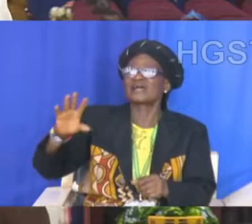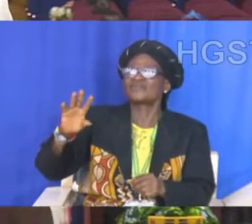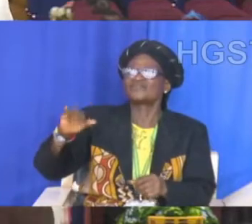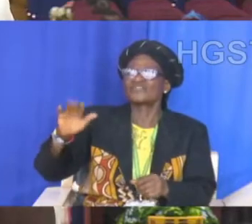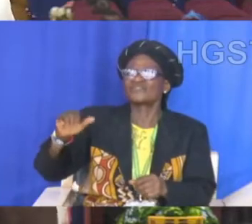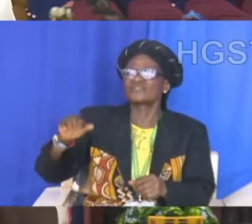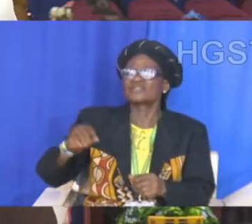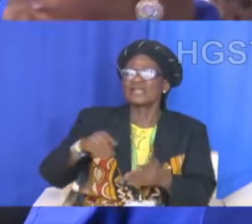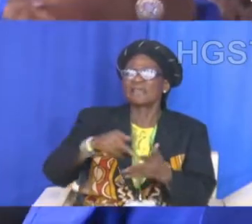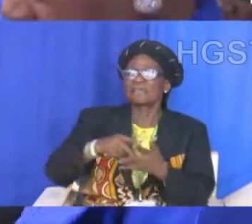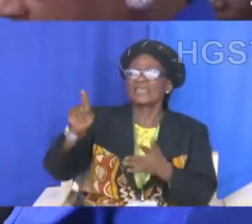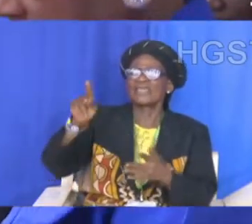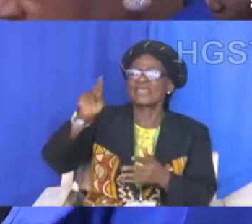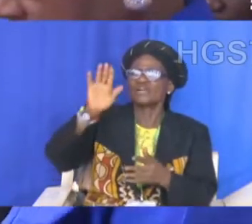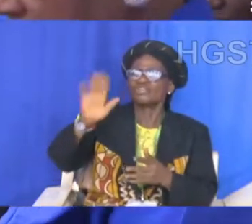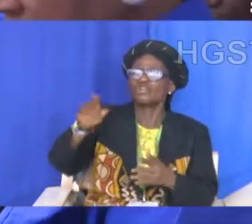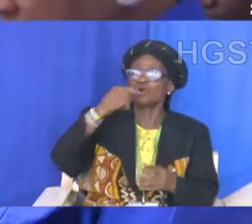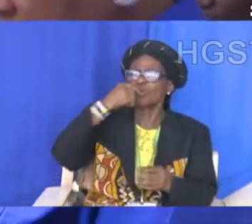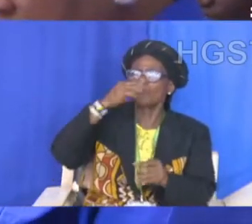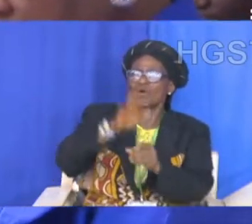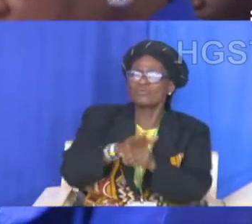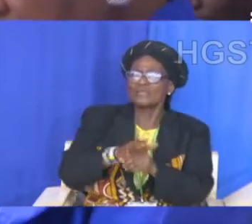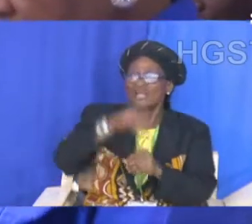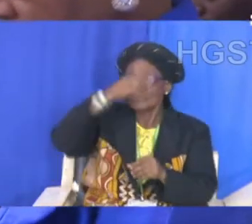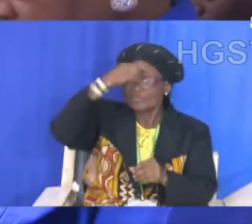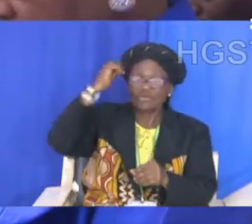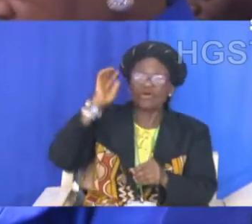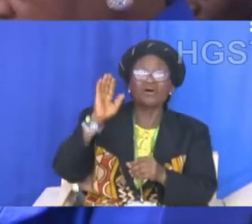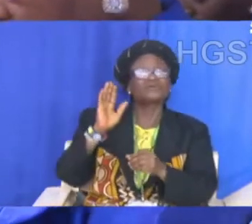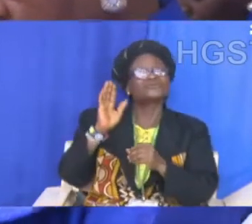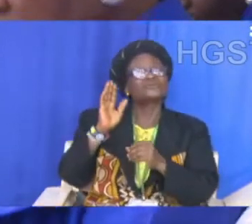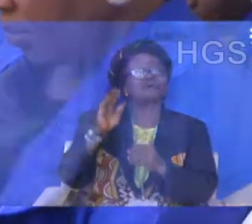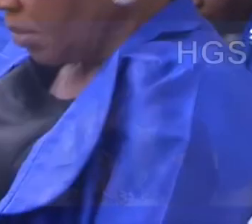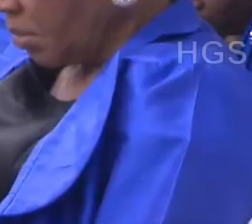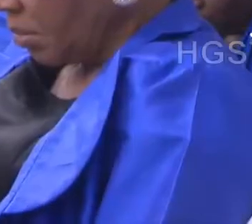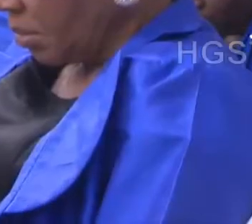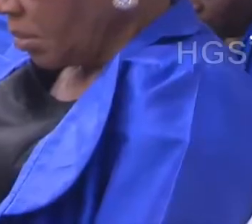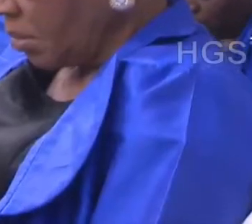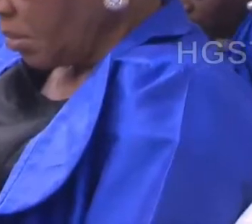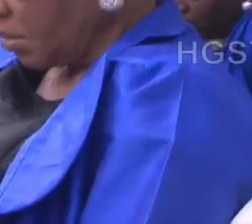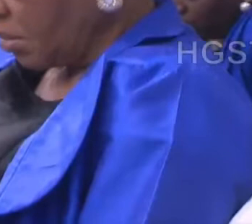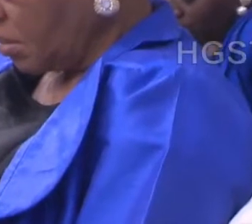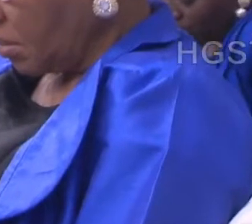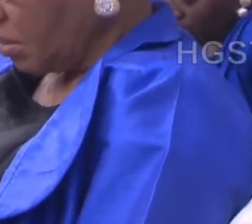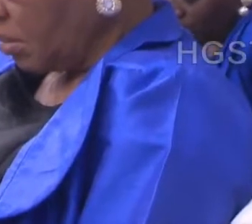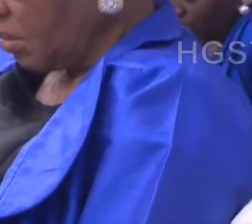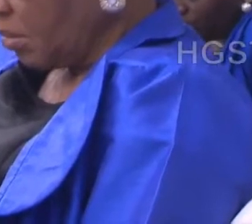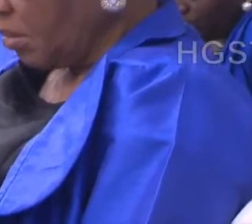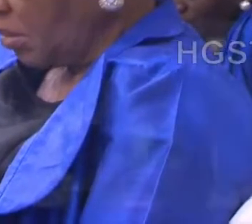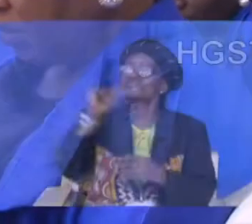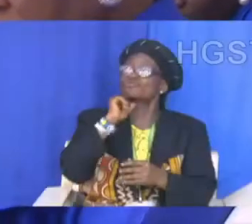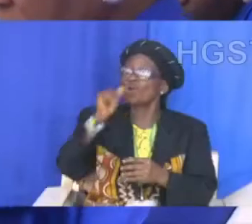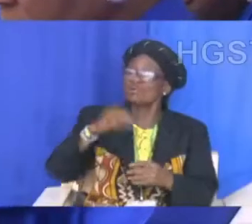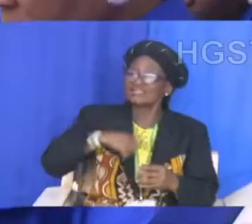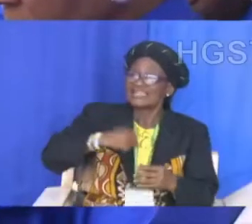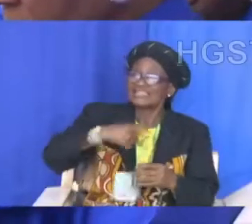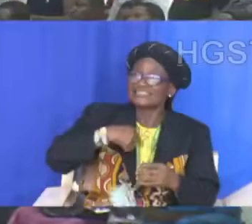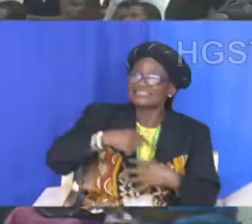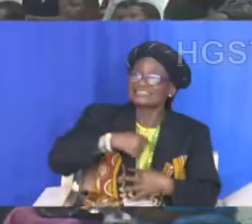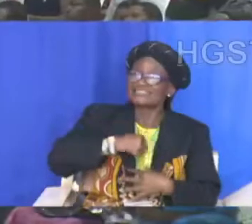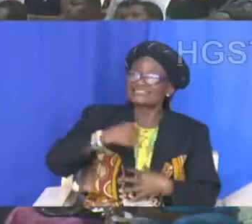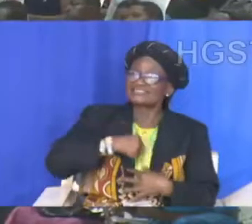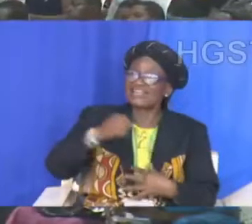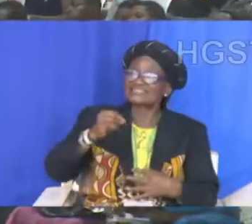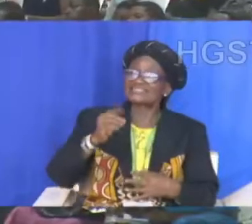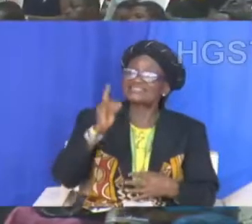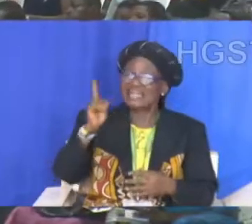vows. Because the Bible says God has no interest in fools. A fool is somebody